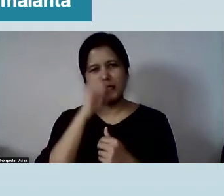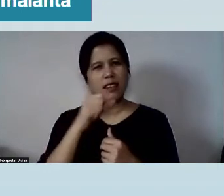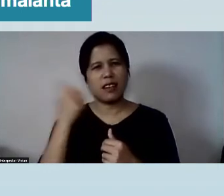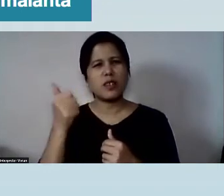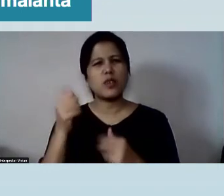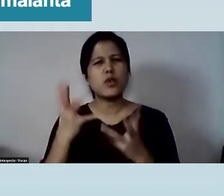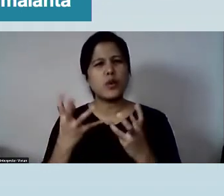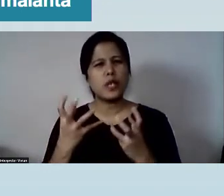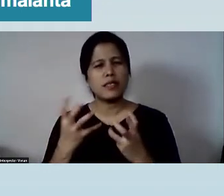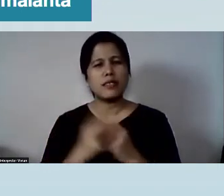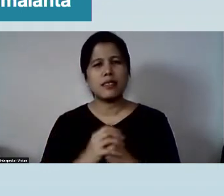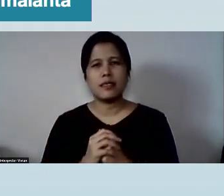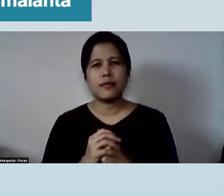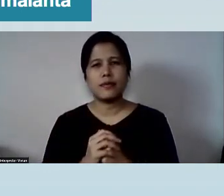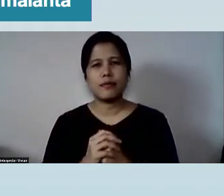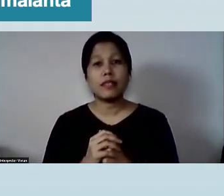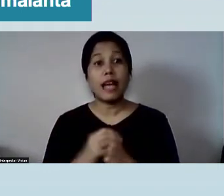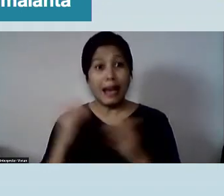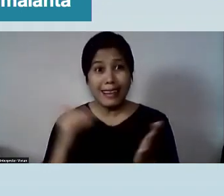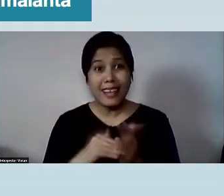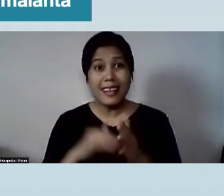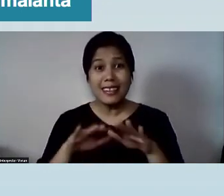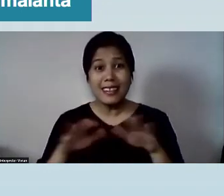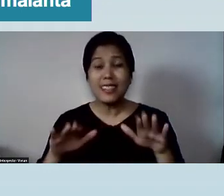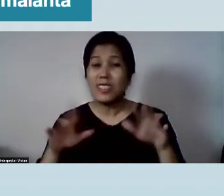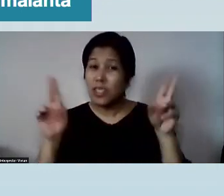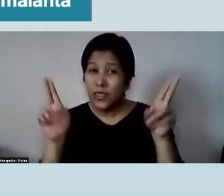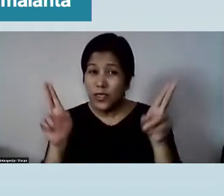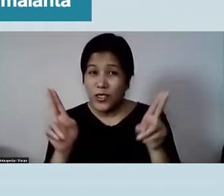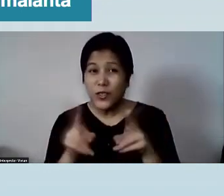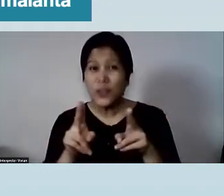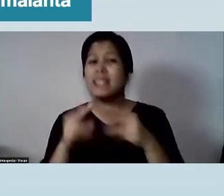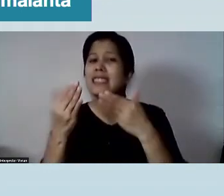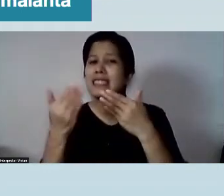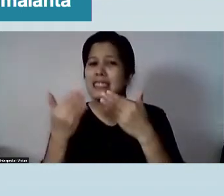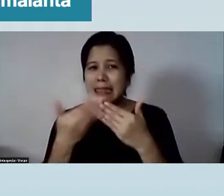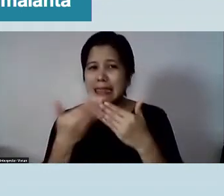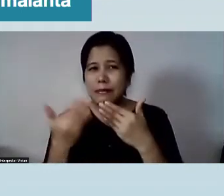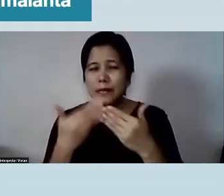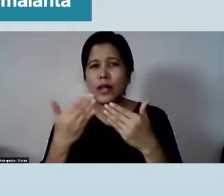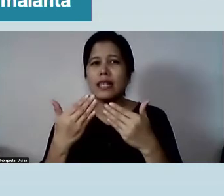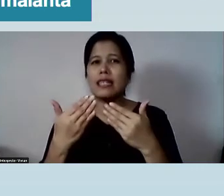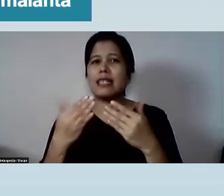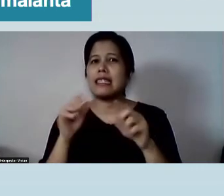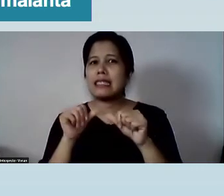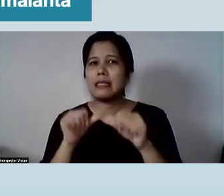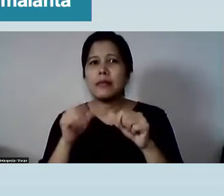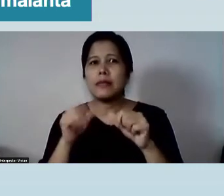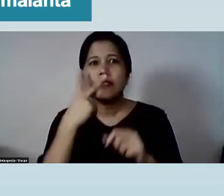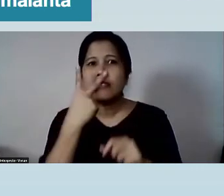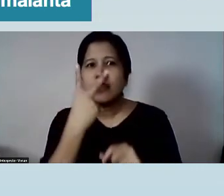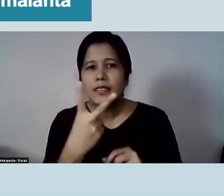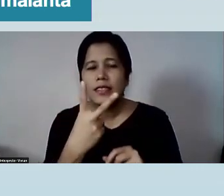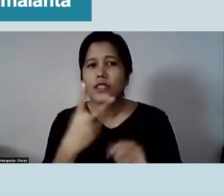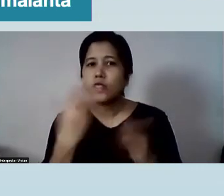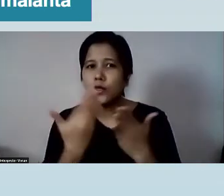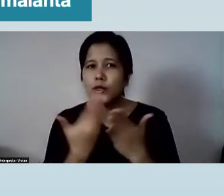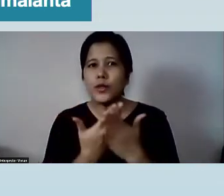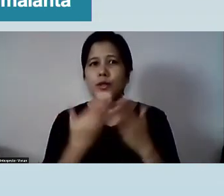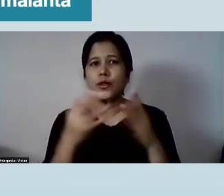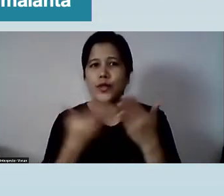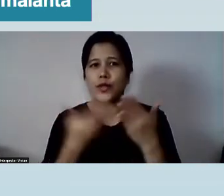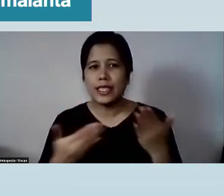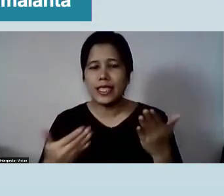want. So, again, KISS, keep it short and simple. Keep it brief. Keep it visual. Keep it novel. New things, yun ang gusto